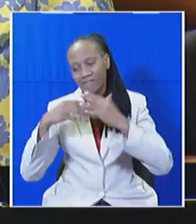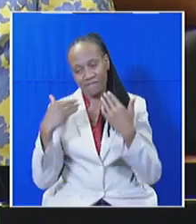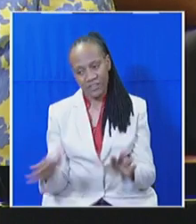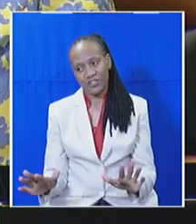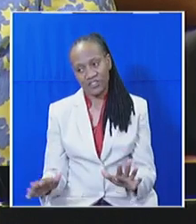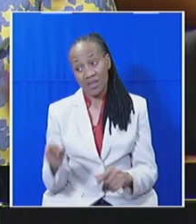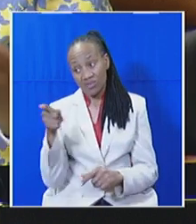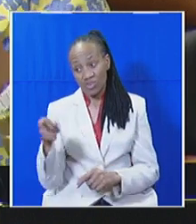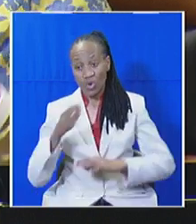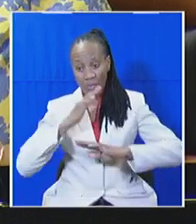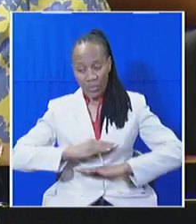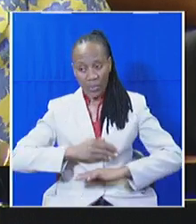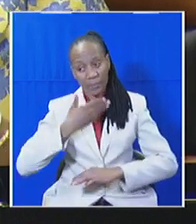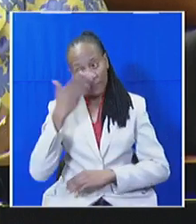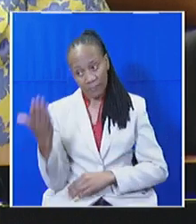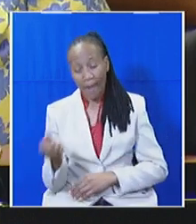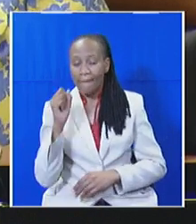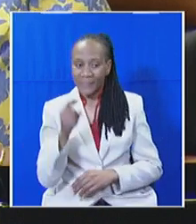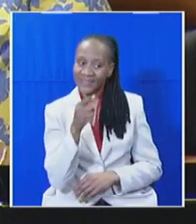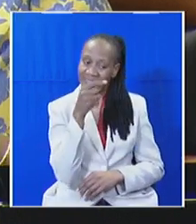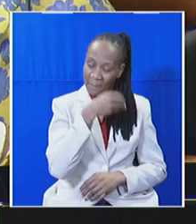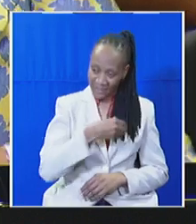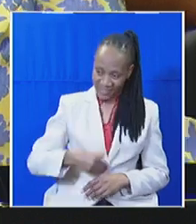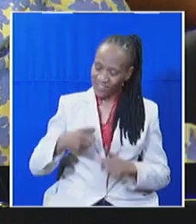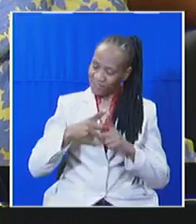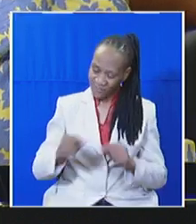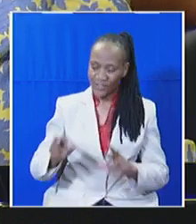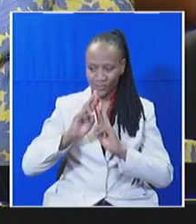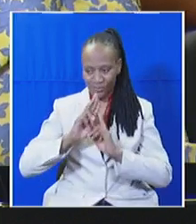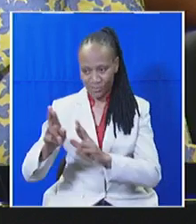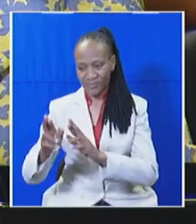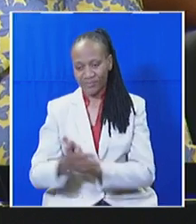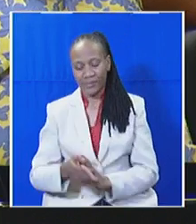your satisfaction, but answered he has. On a point of order.